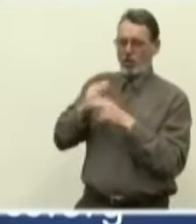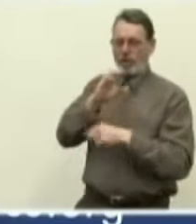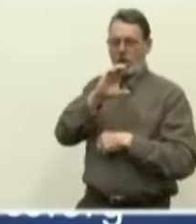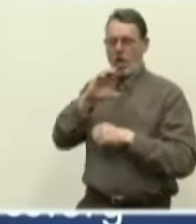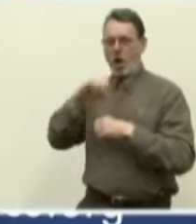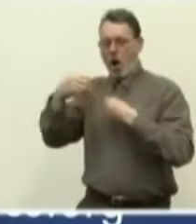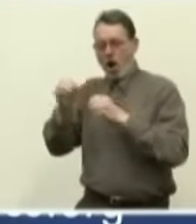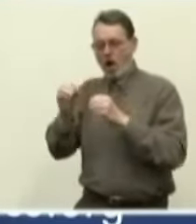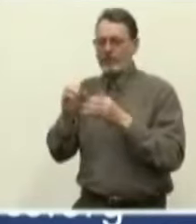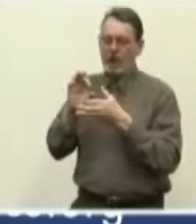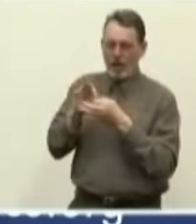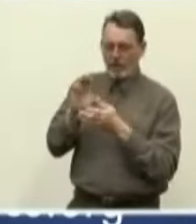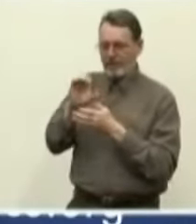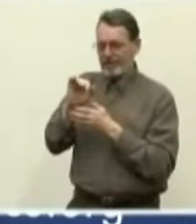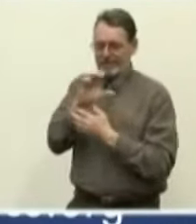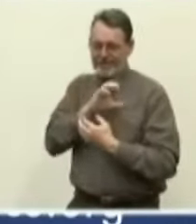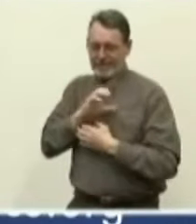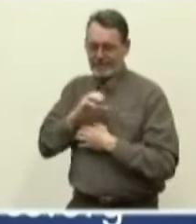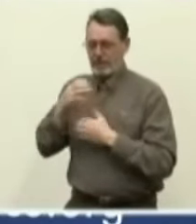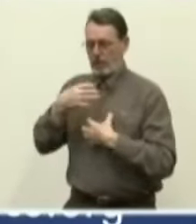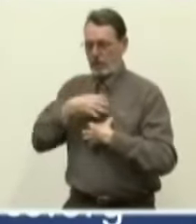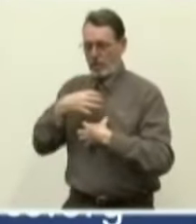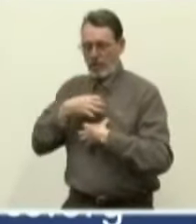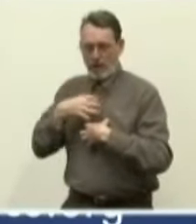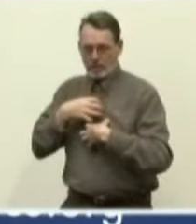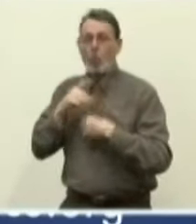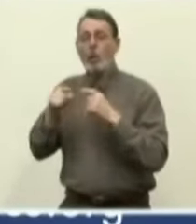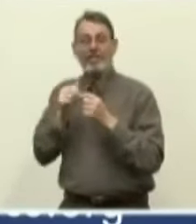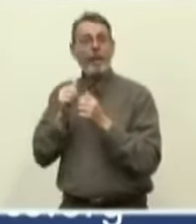with their passage of Proposition D